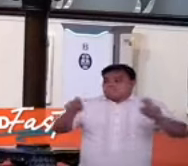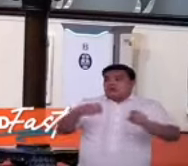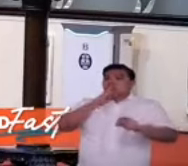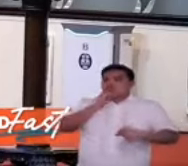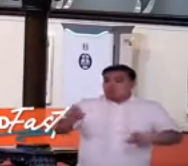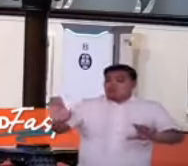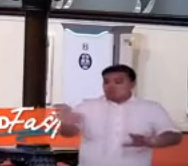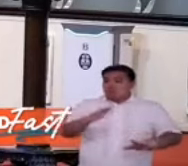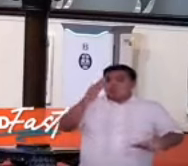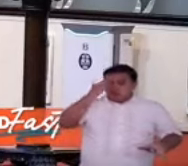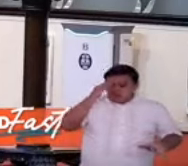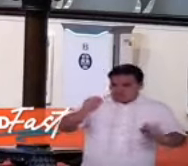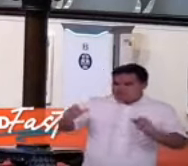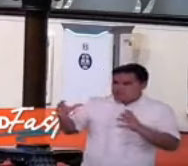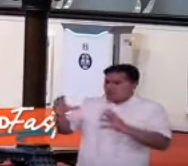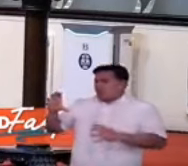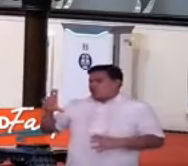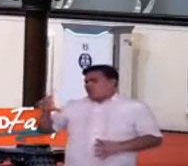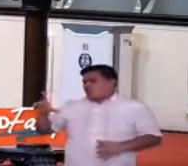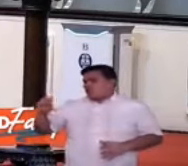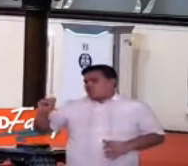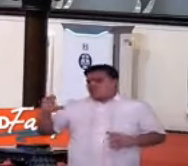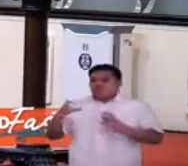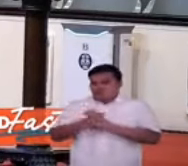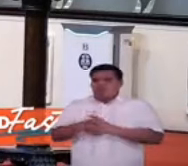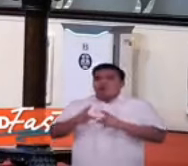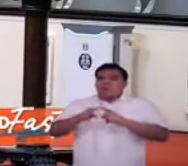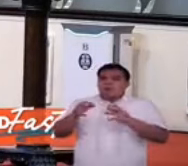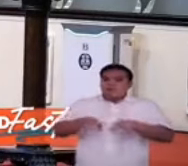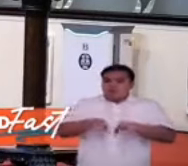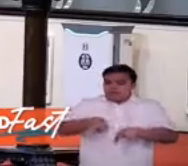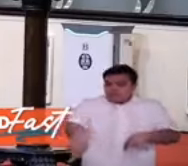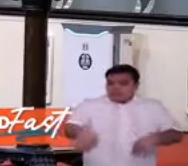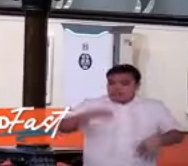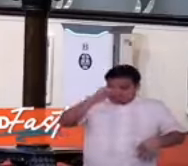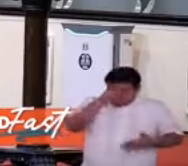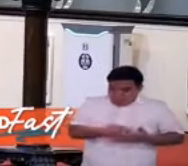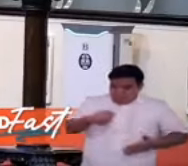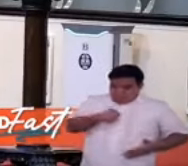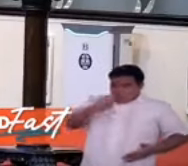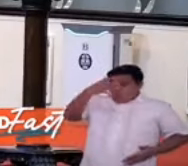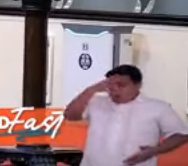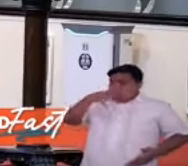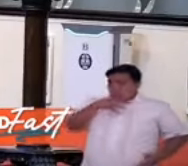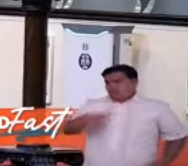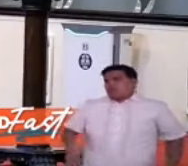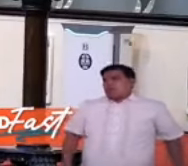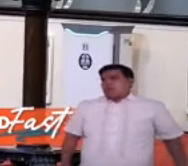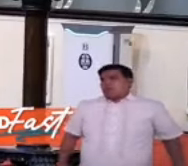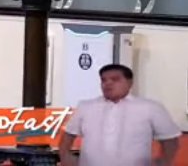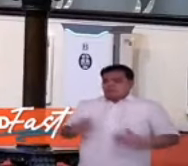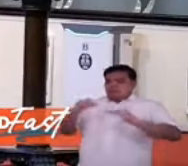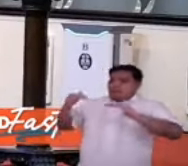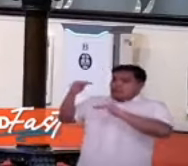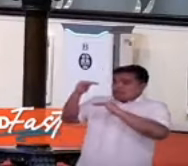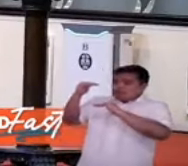that they know you can be close, you should be close, no problem. But they are not your friends. Dili mo level. There